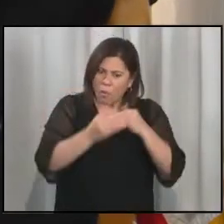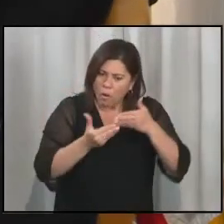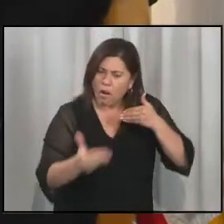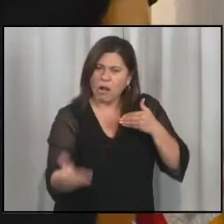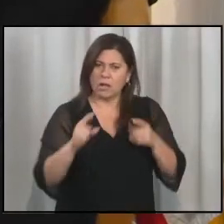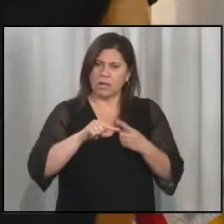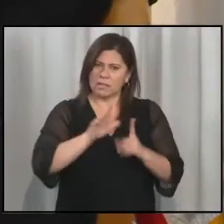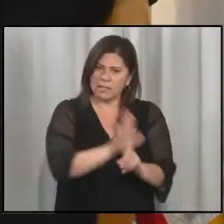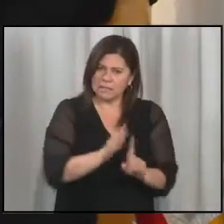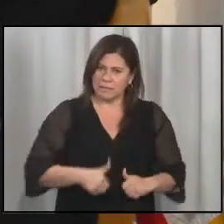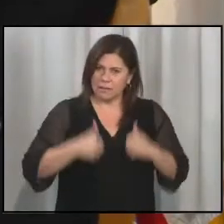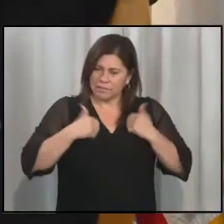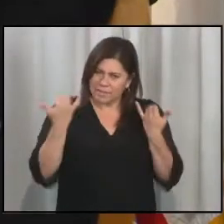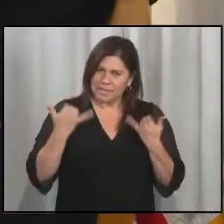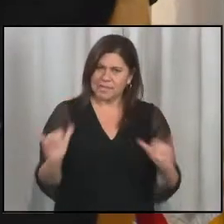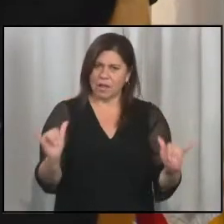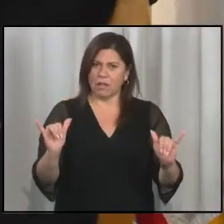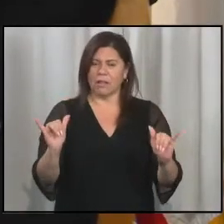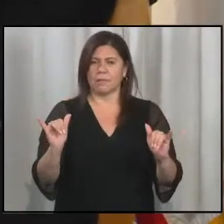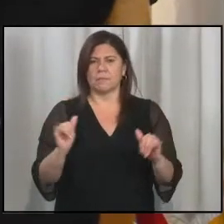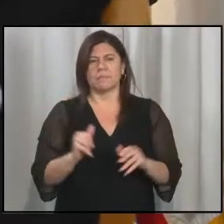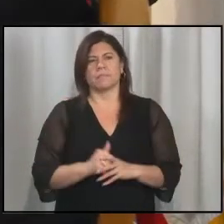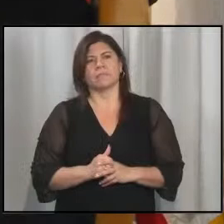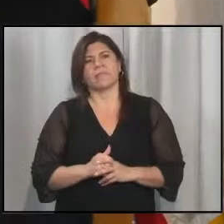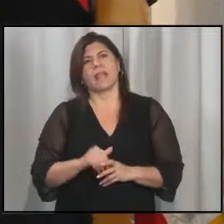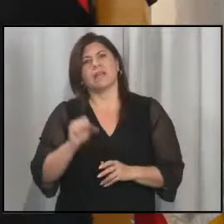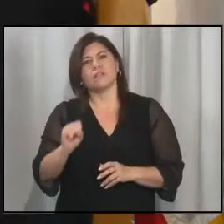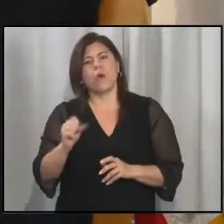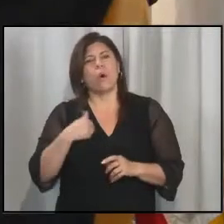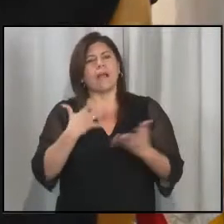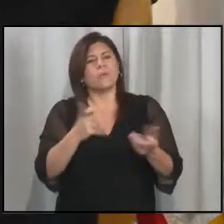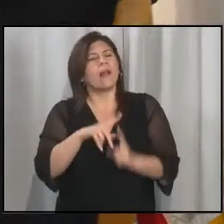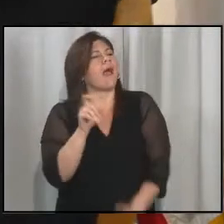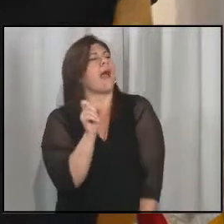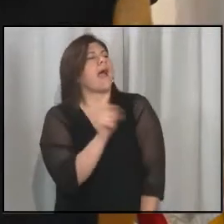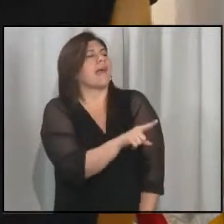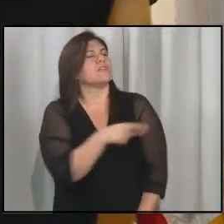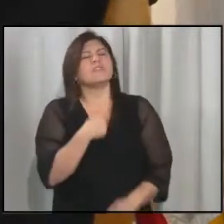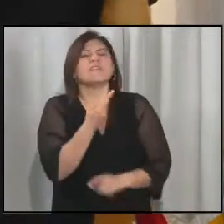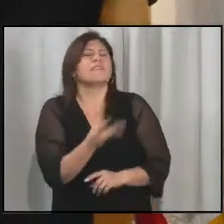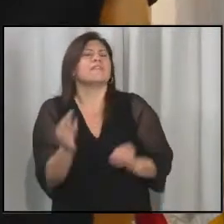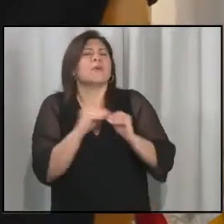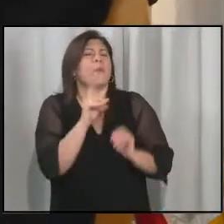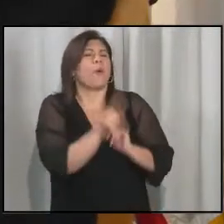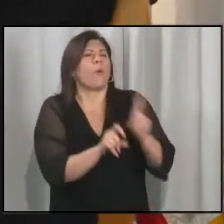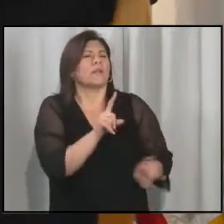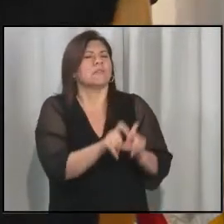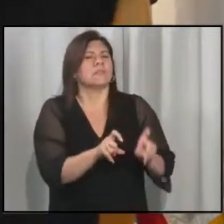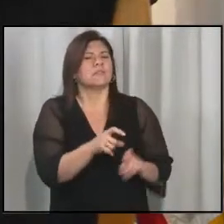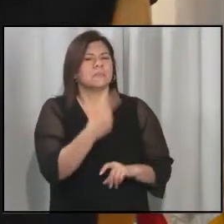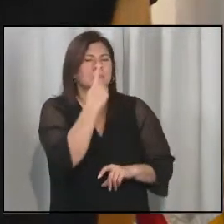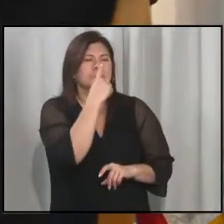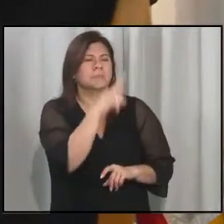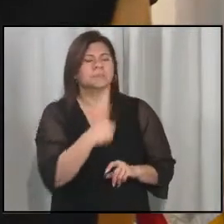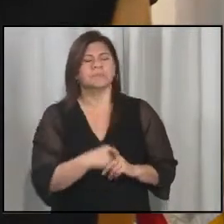life. And so, I just want to ask you just a couple more questions.